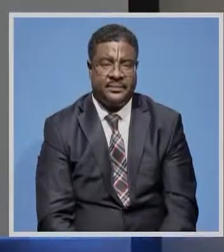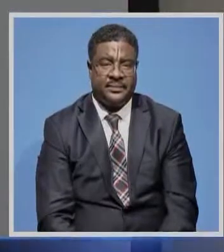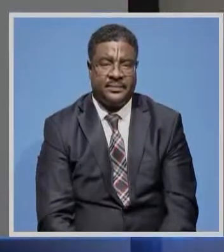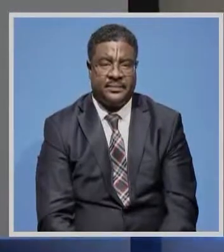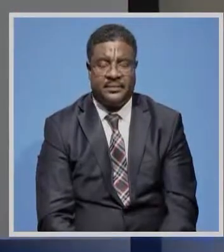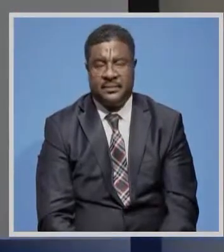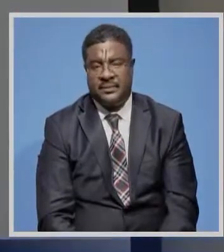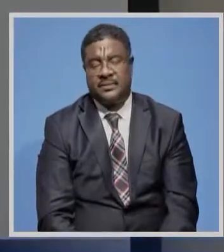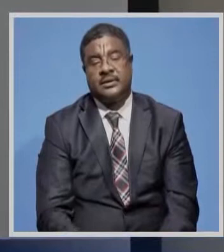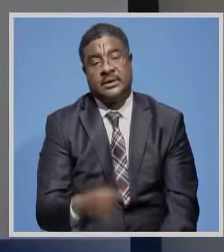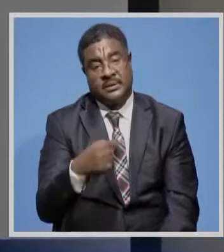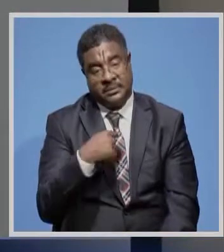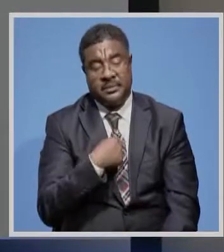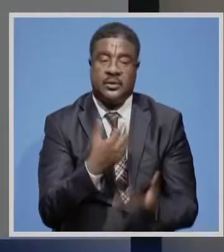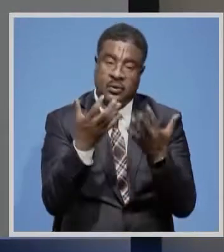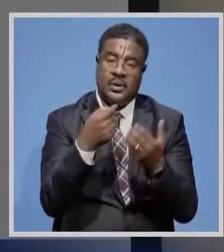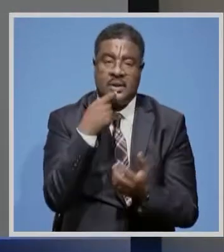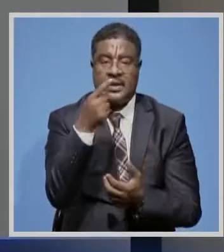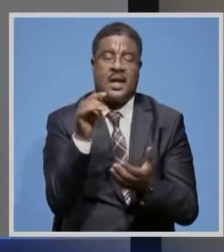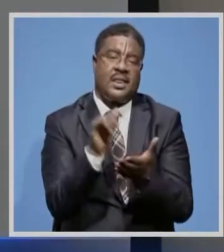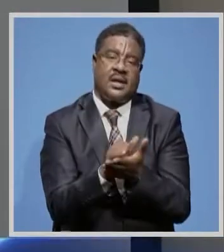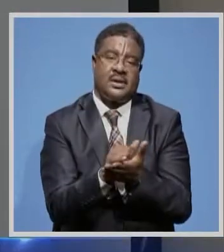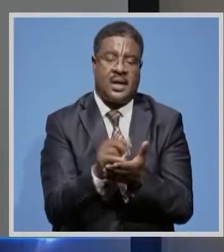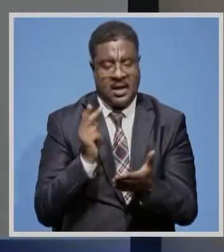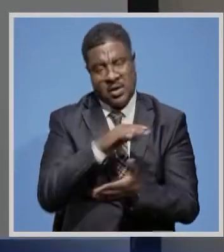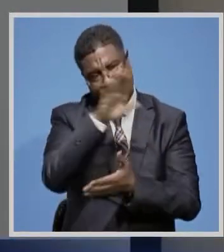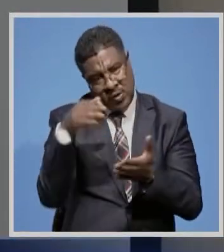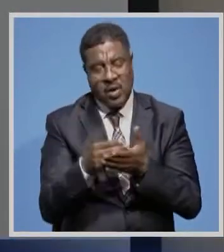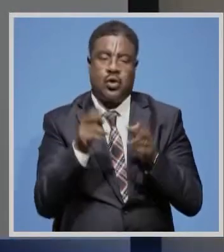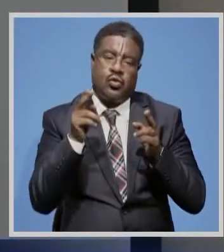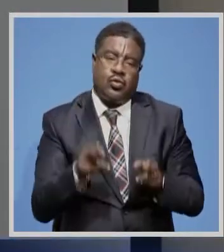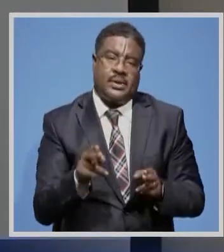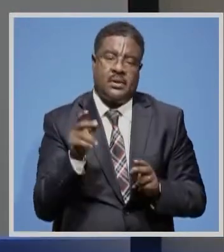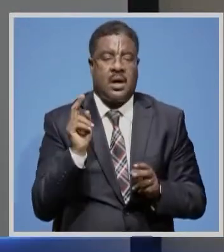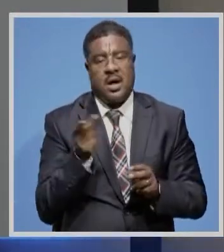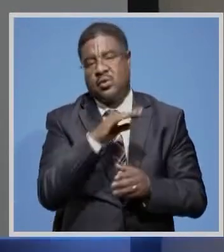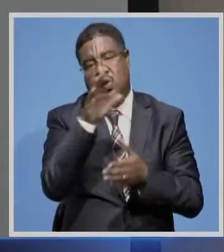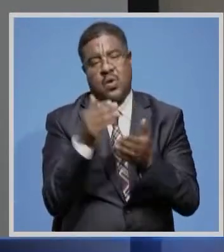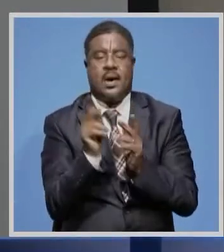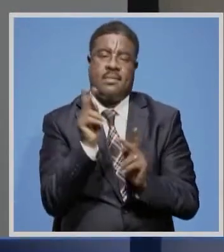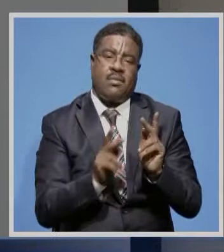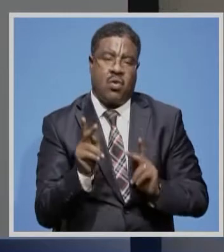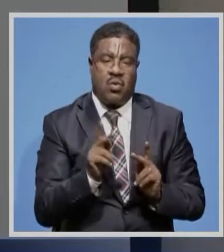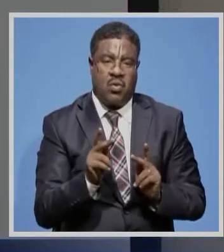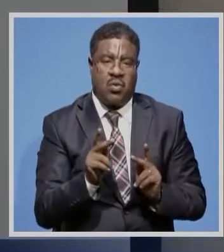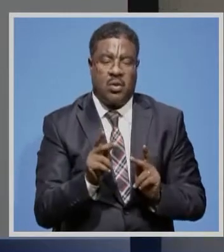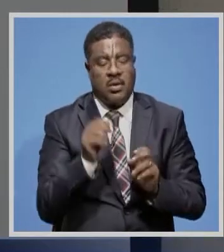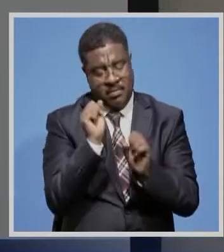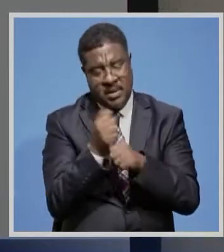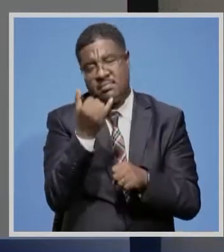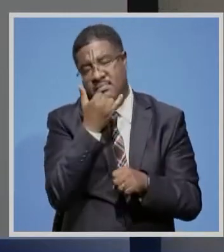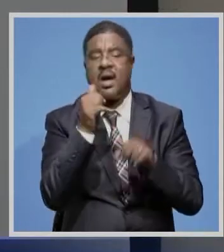I want also to mention here that we are all human beings, and we can make